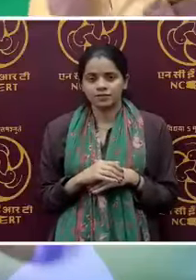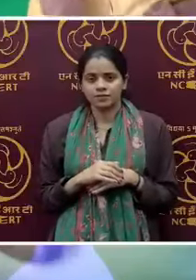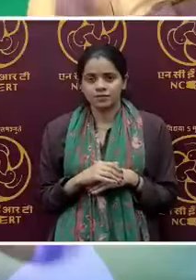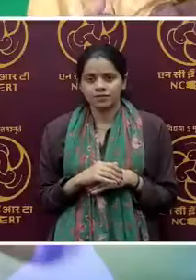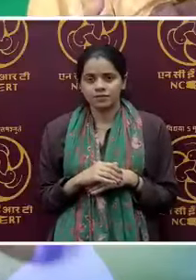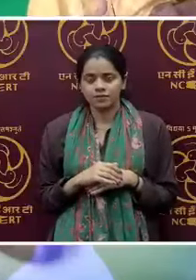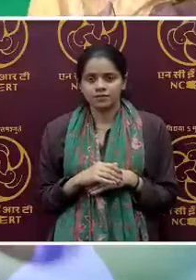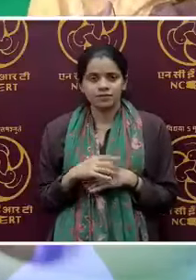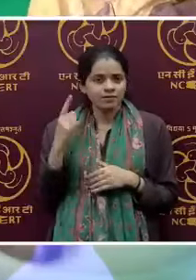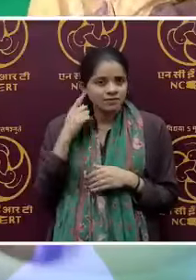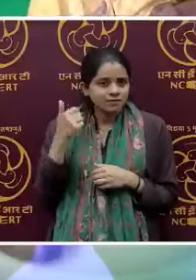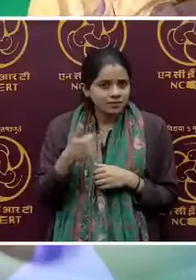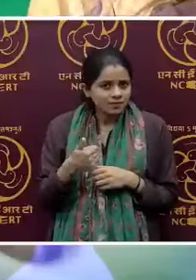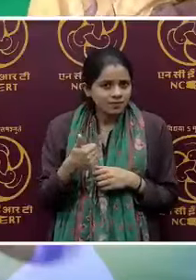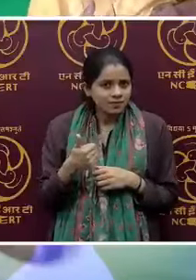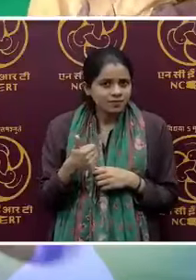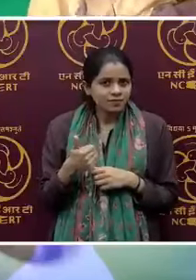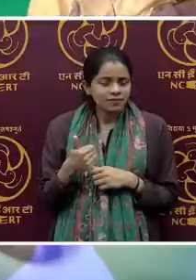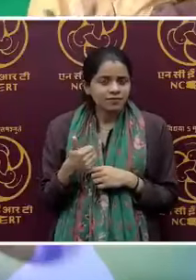Yeah. Am I audible to you, ma'am?